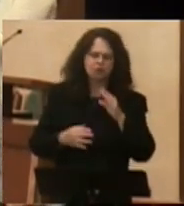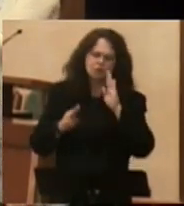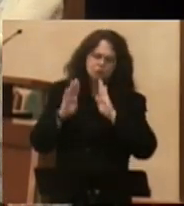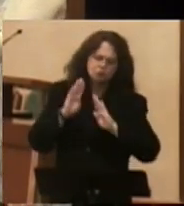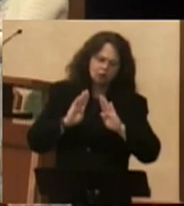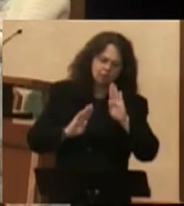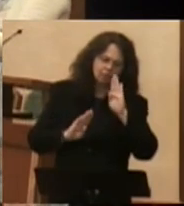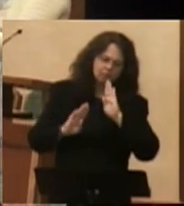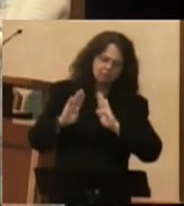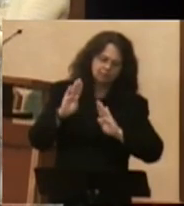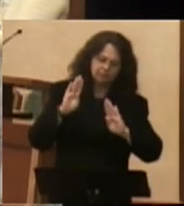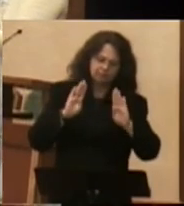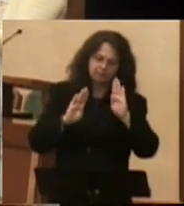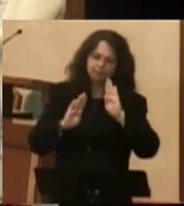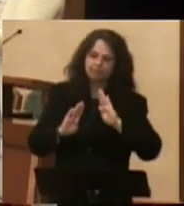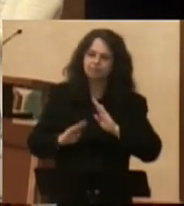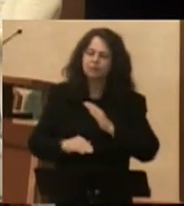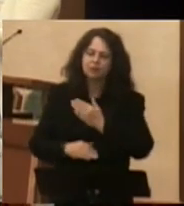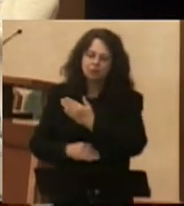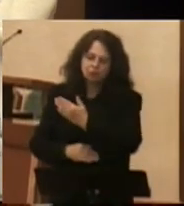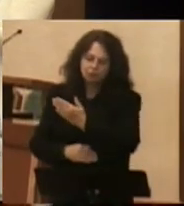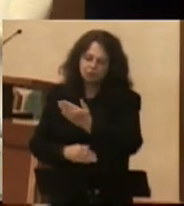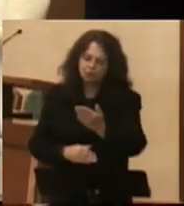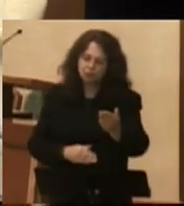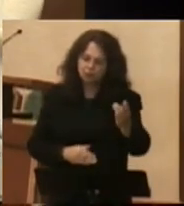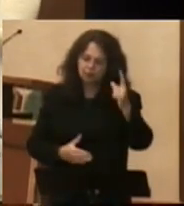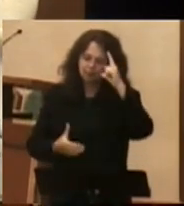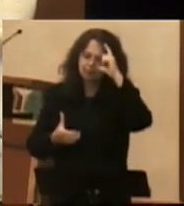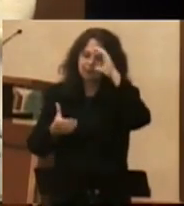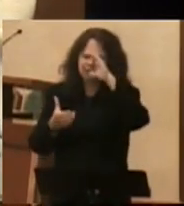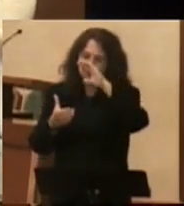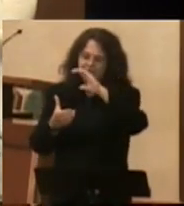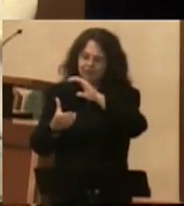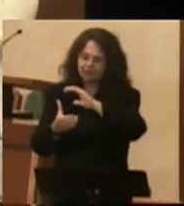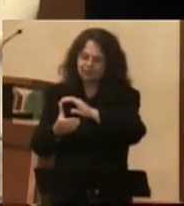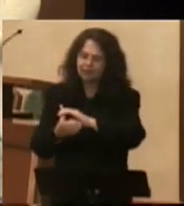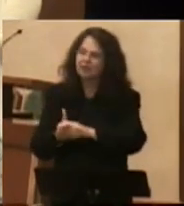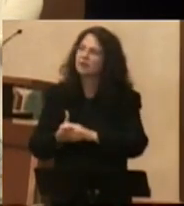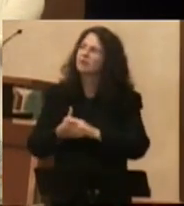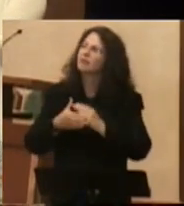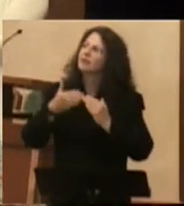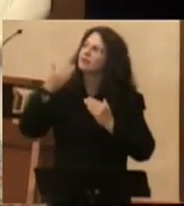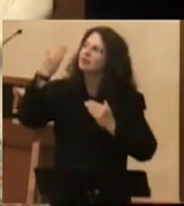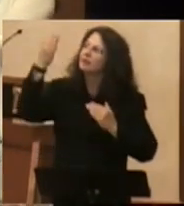troubled. You believe. God, believe in me,